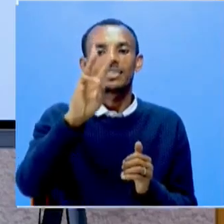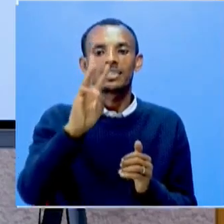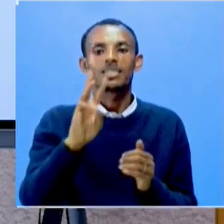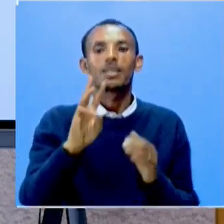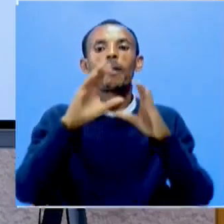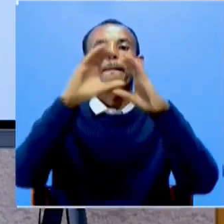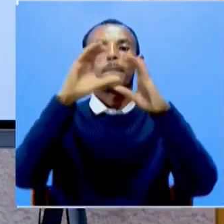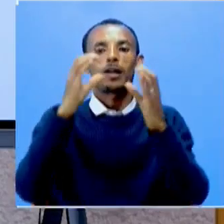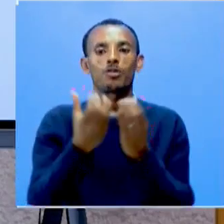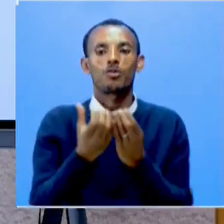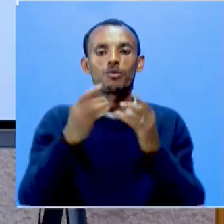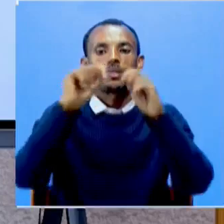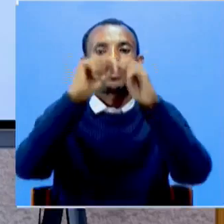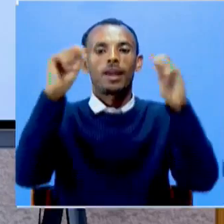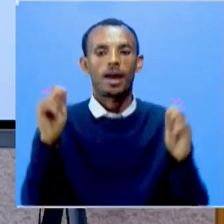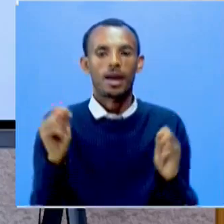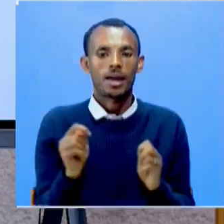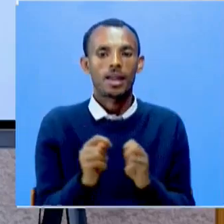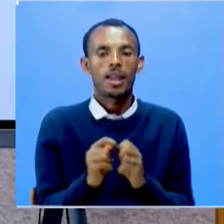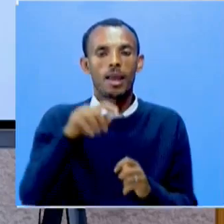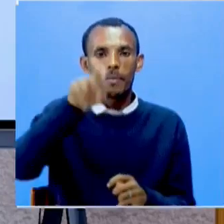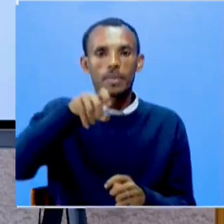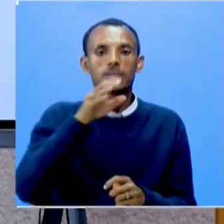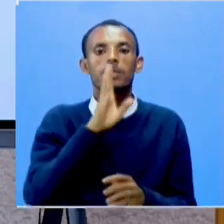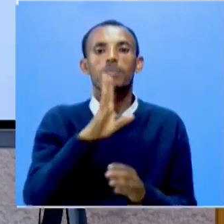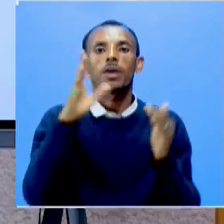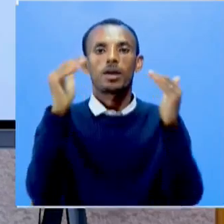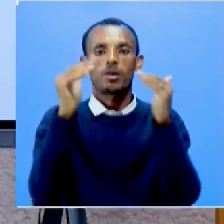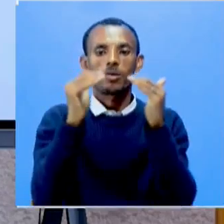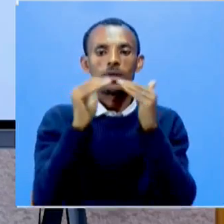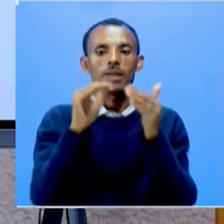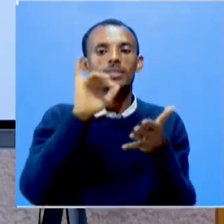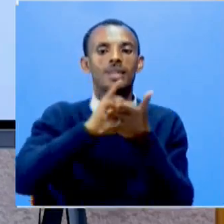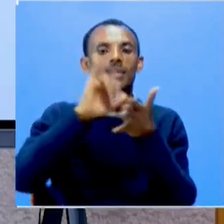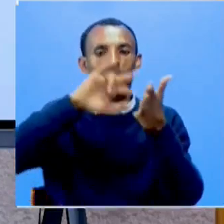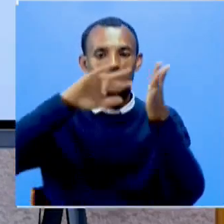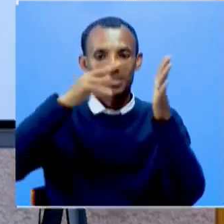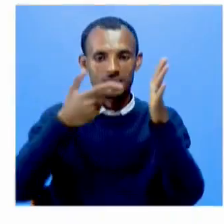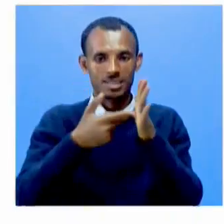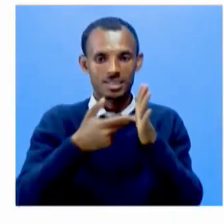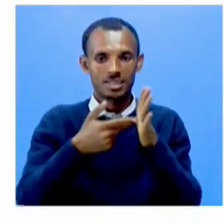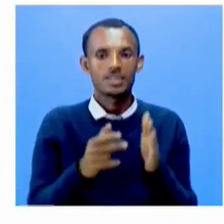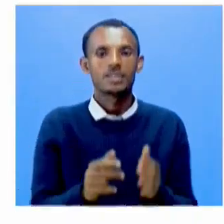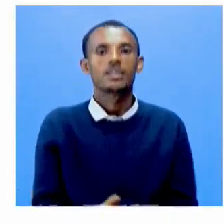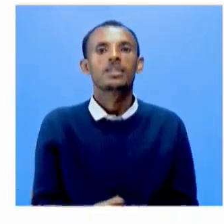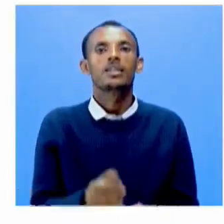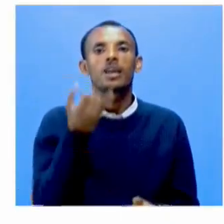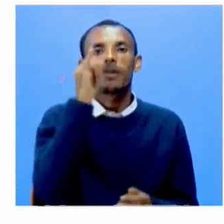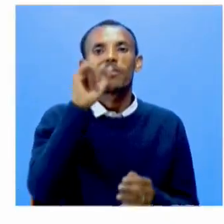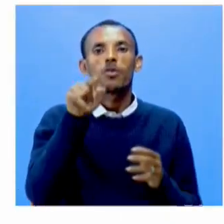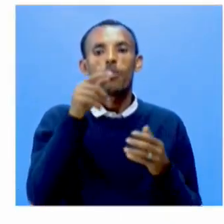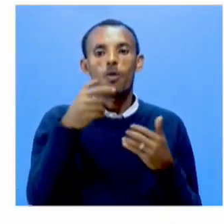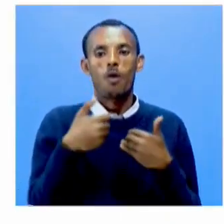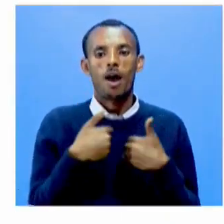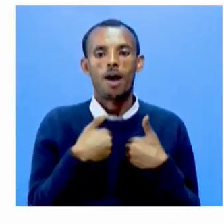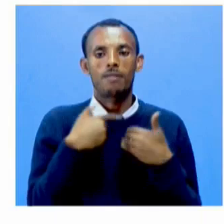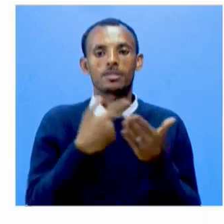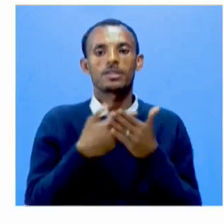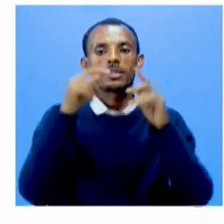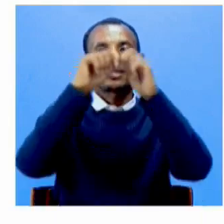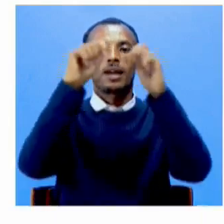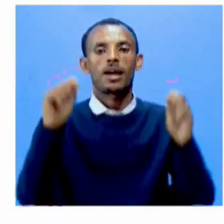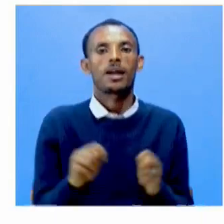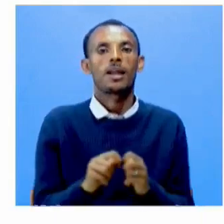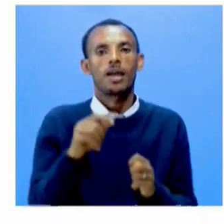parts of the triangles must be congruent. That means, look this one, if you have this triangle